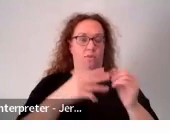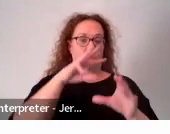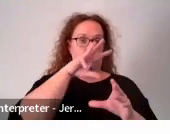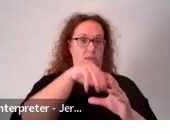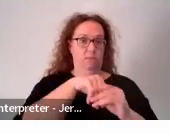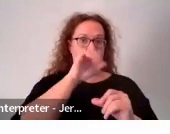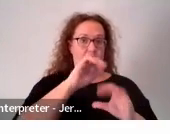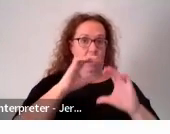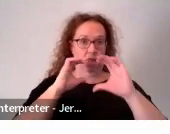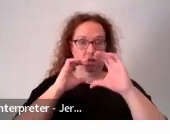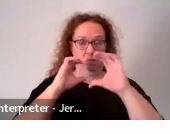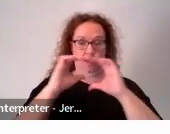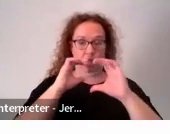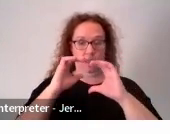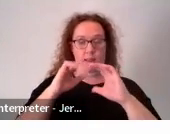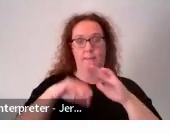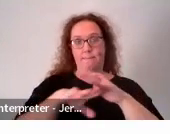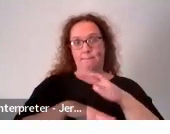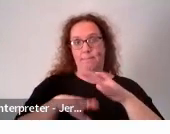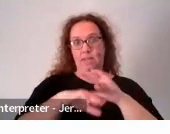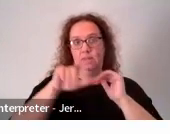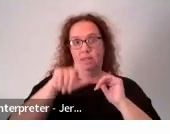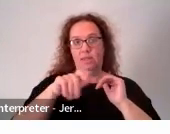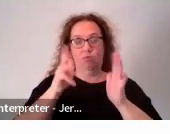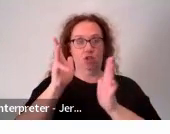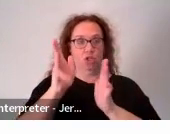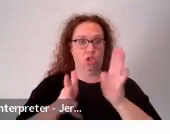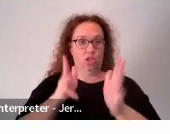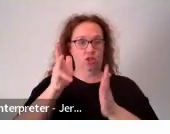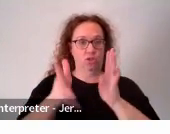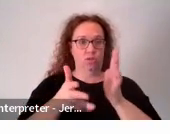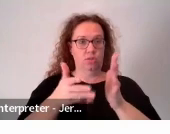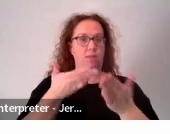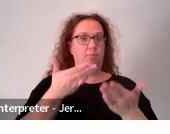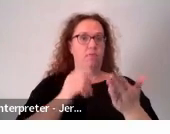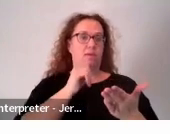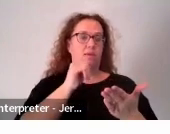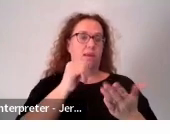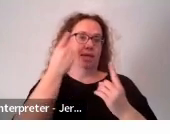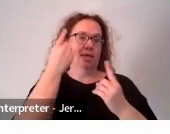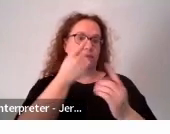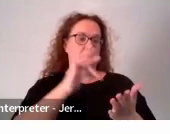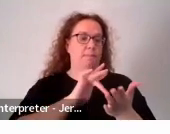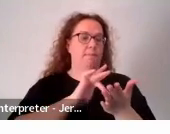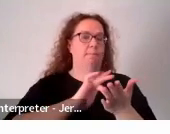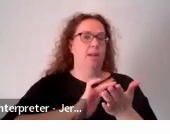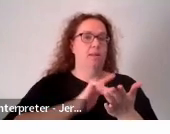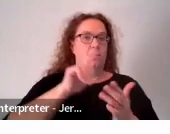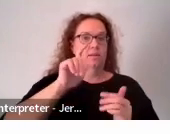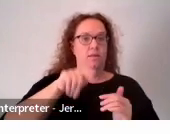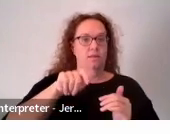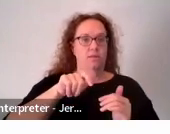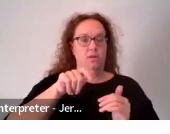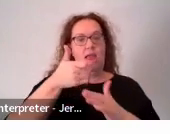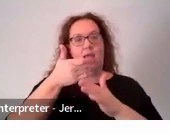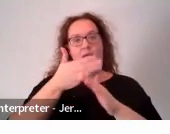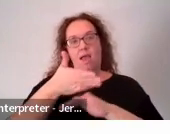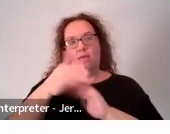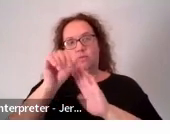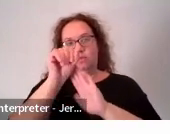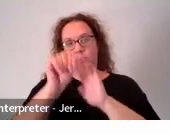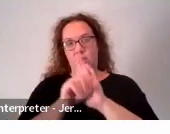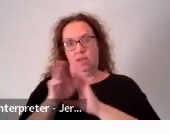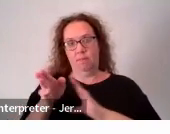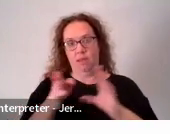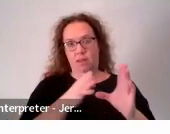could communicate basic needs like using gestures. It might not be considered medically necessary under the state plan,